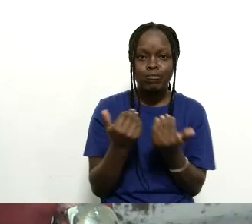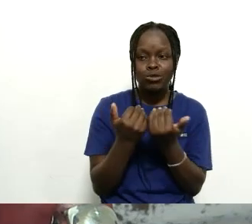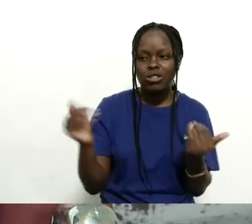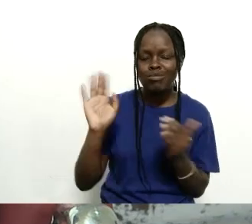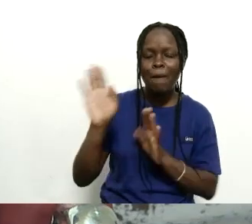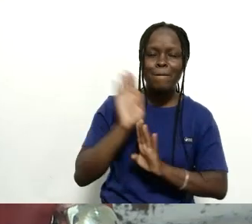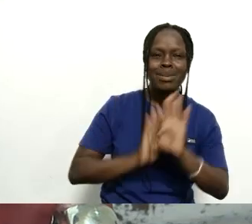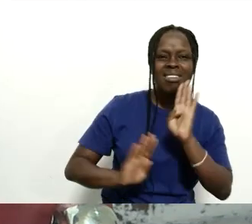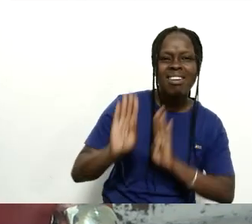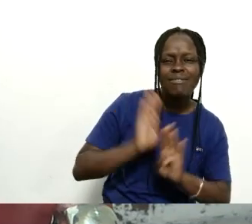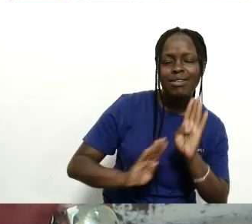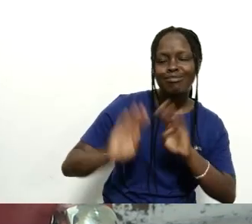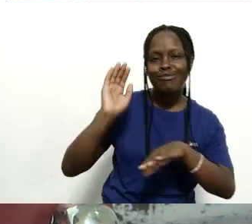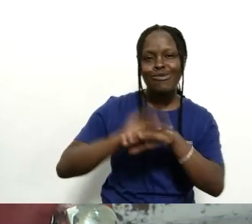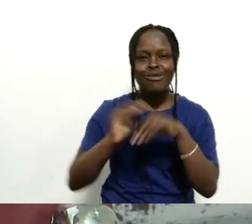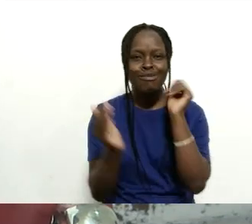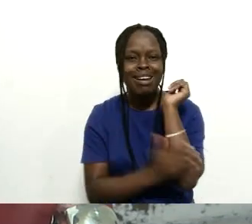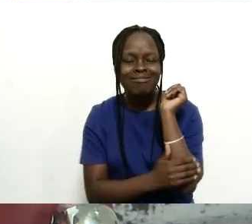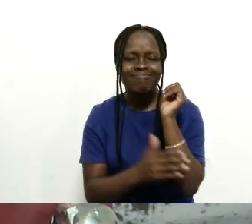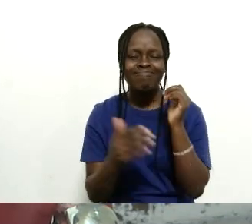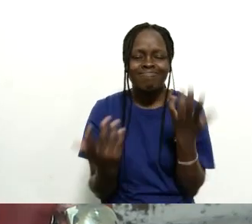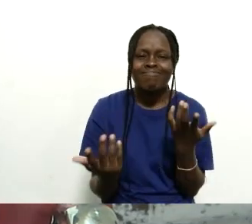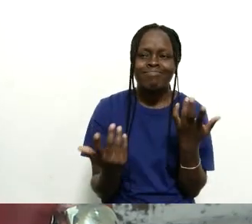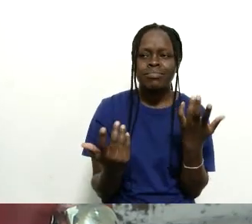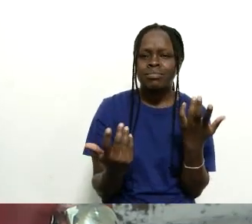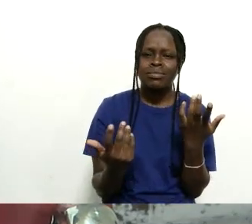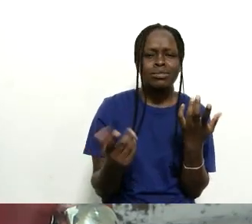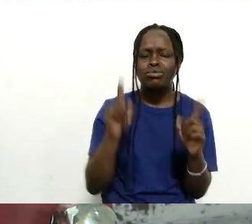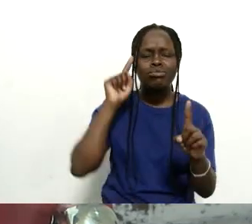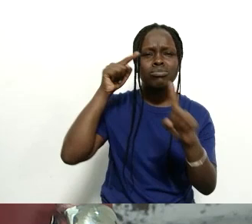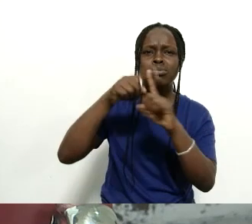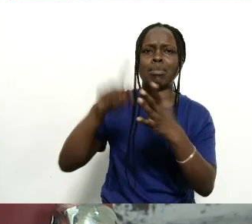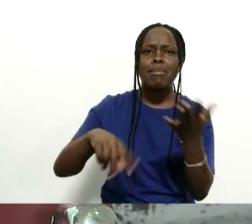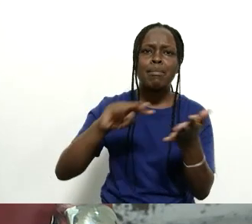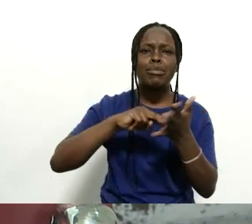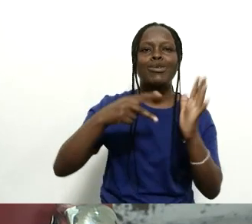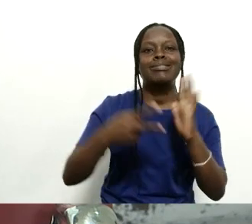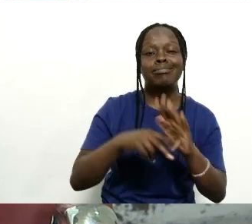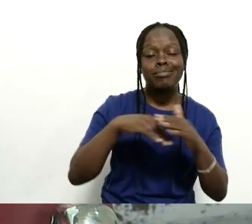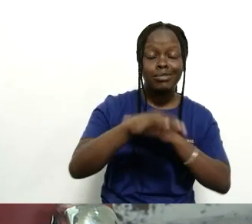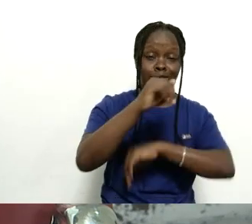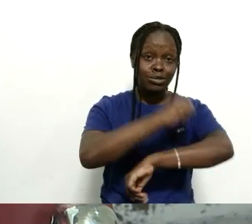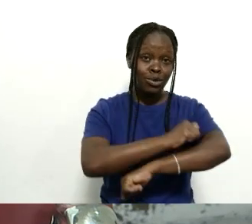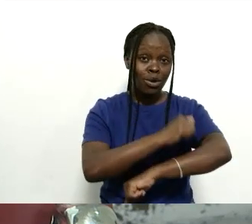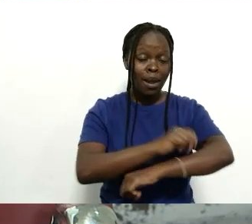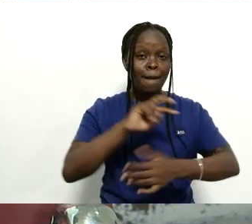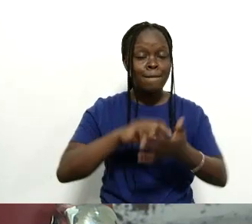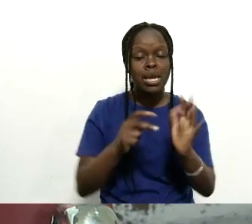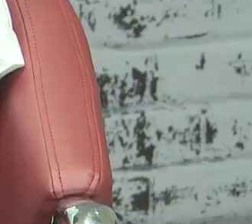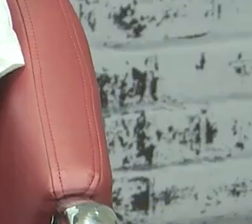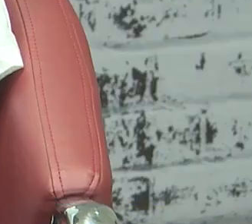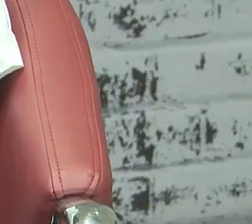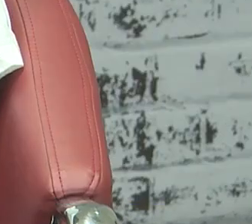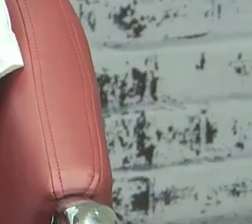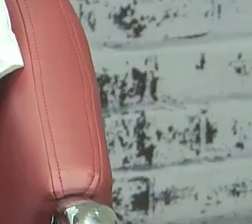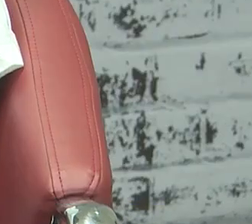want any changes, to the end before we see whatever it is on TV or on radio. And where I see this going is,